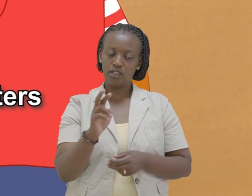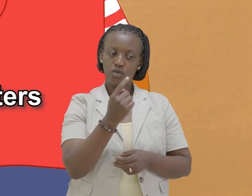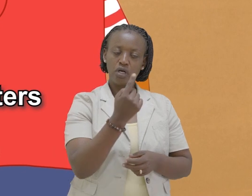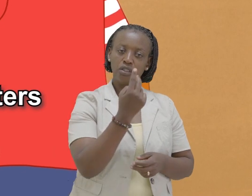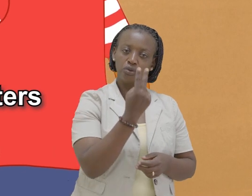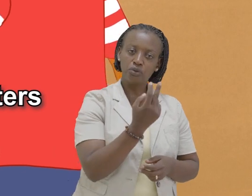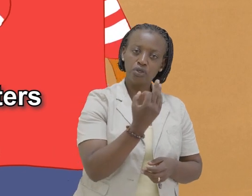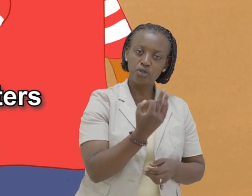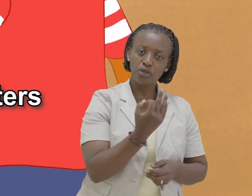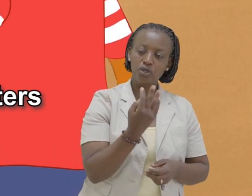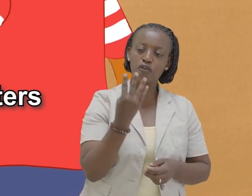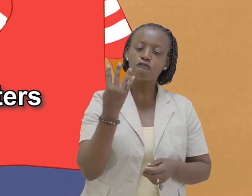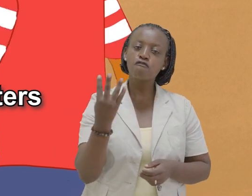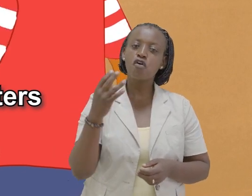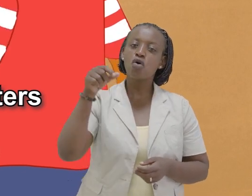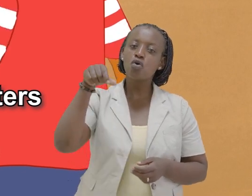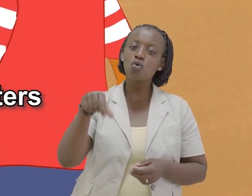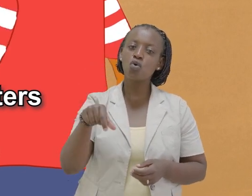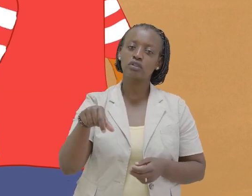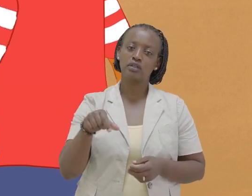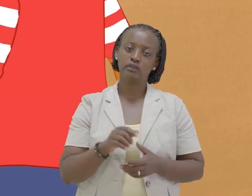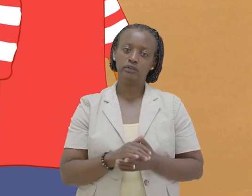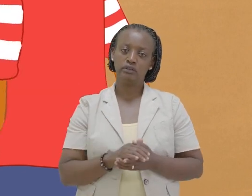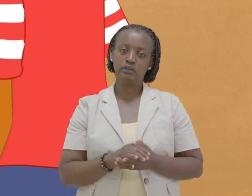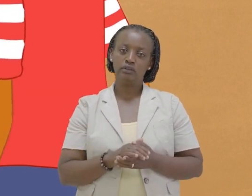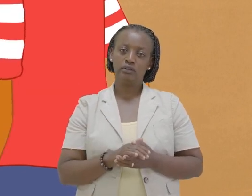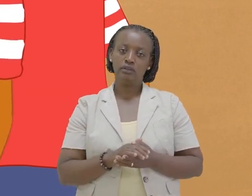quarters, three quarters, and four quarters.